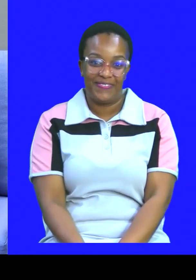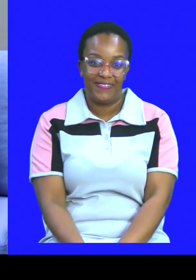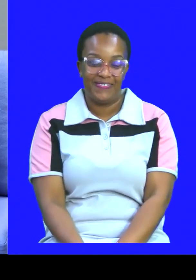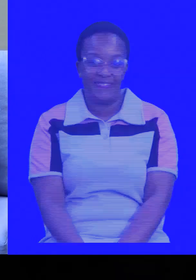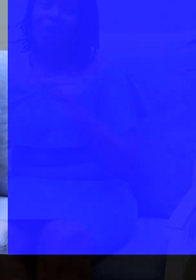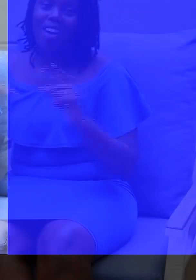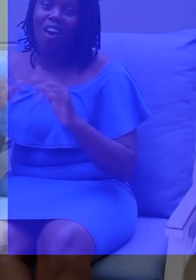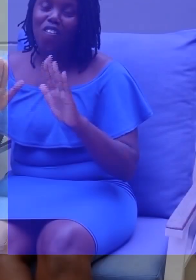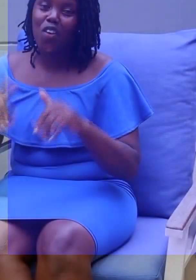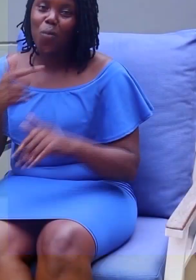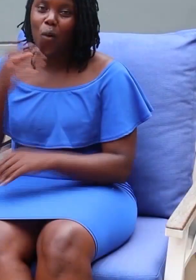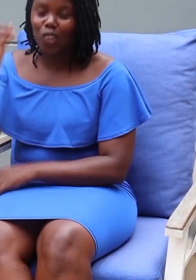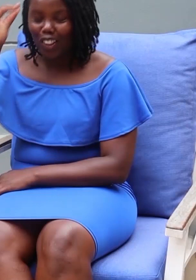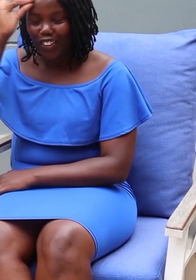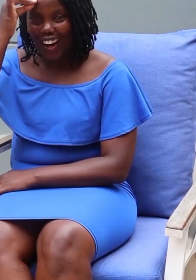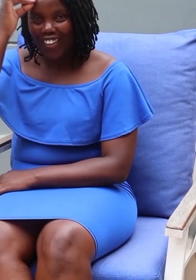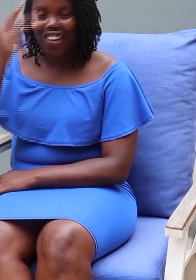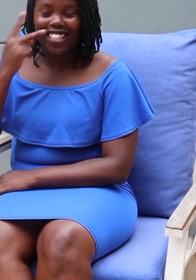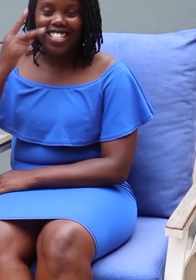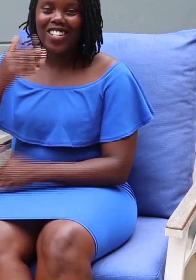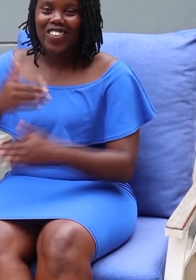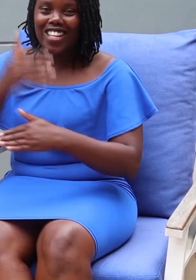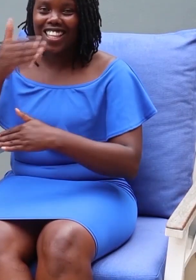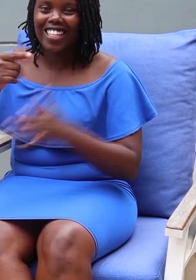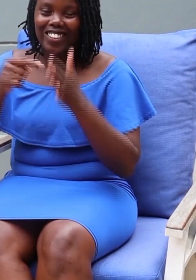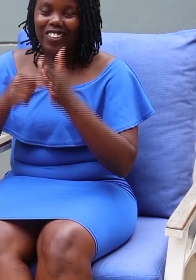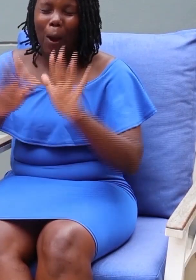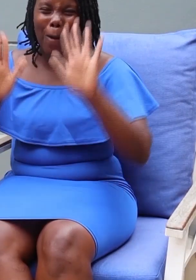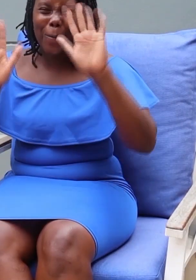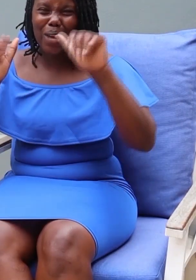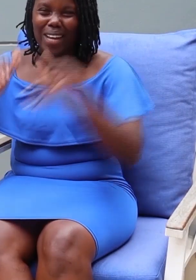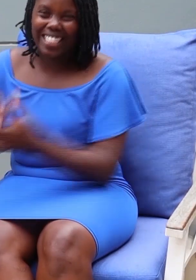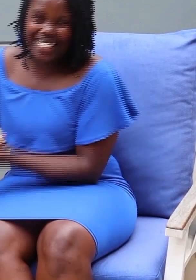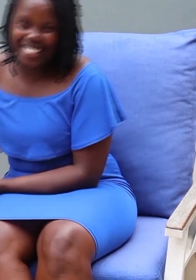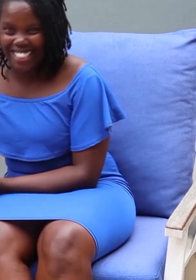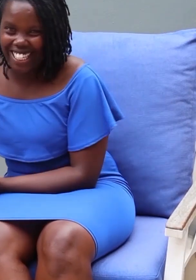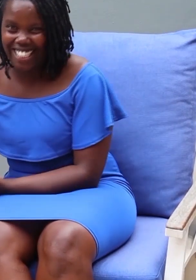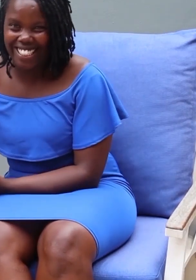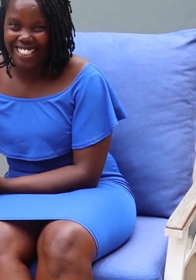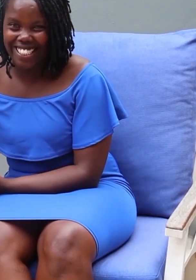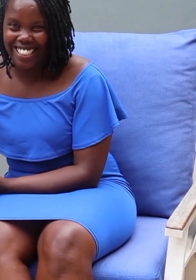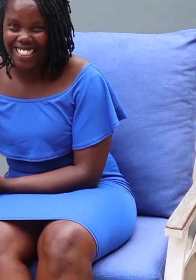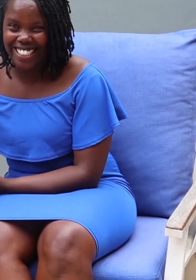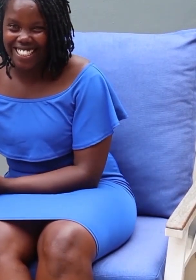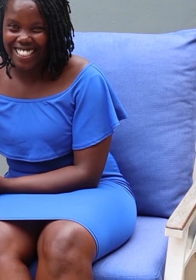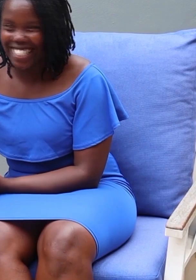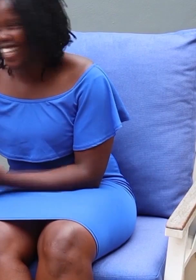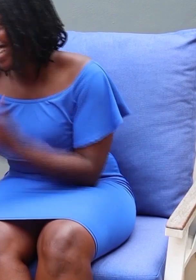Powerful words from Sharifa. See you next time in my next show. Bye.